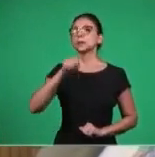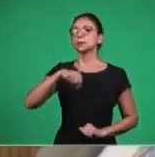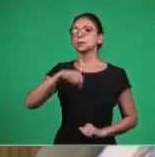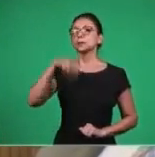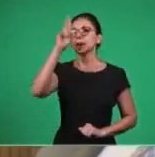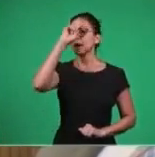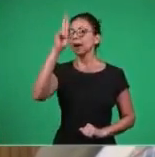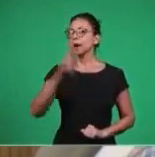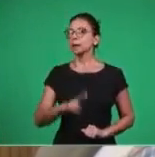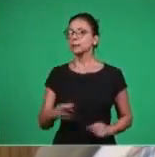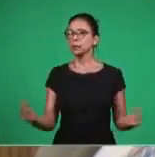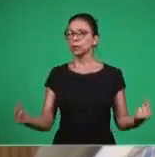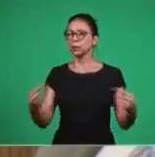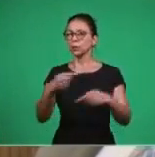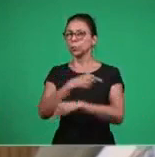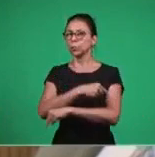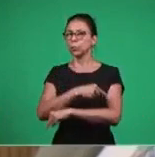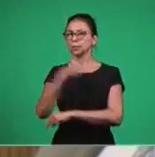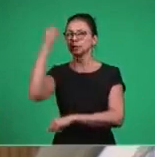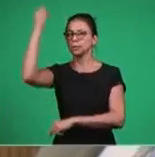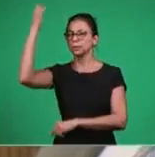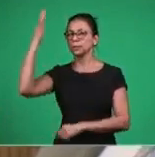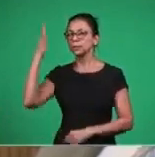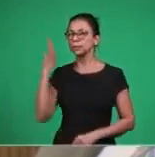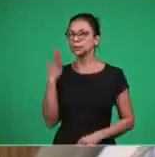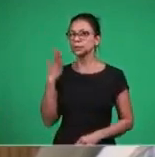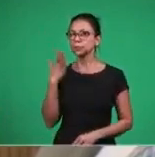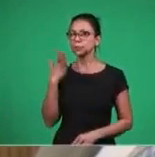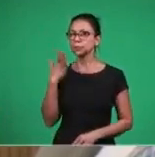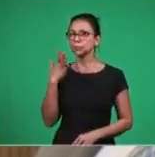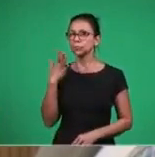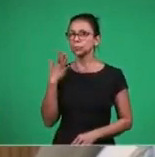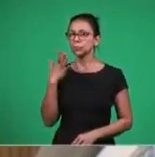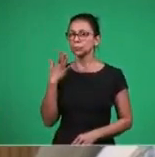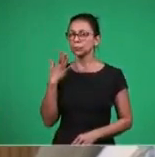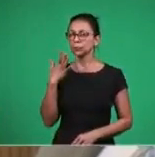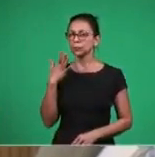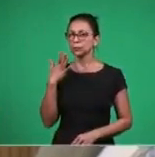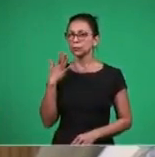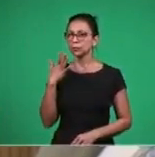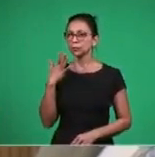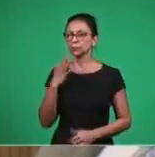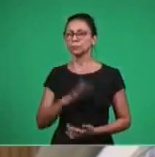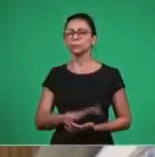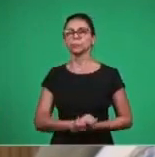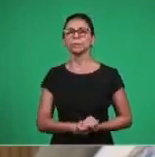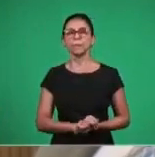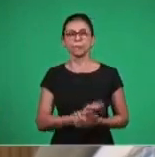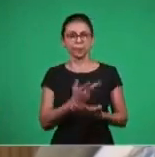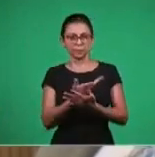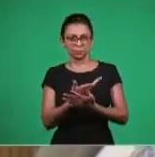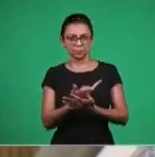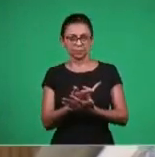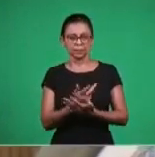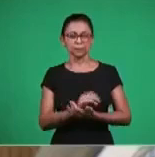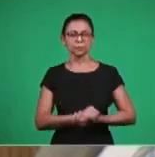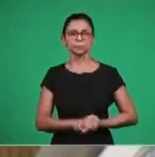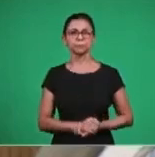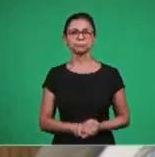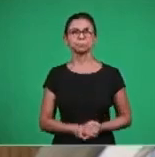reason, it goes against revelation. So your excuse there, in that case there,